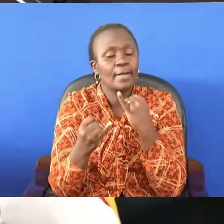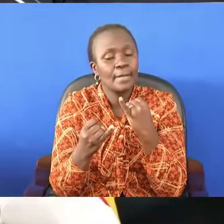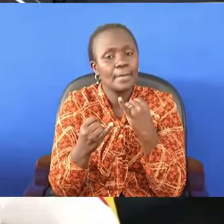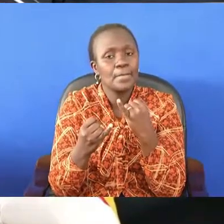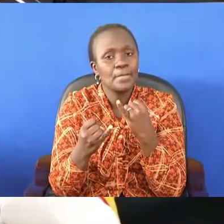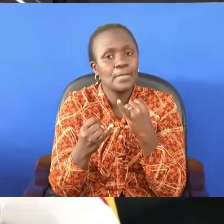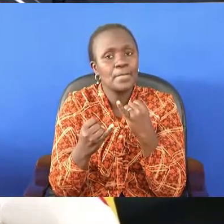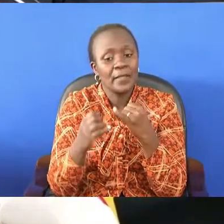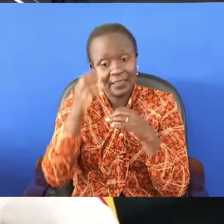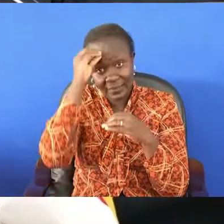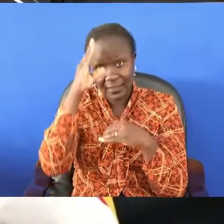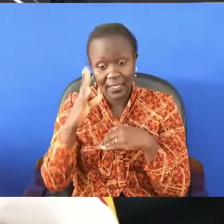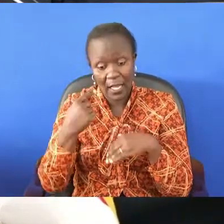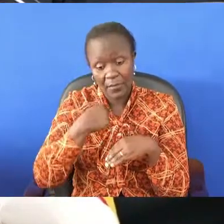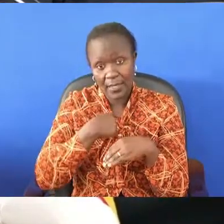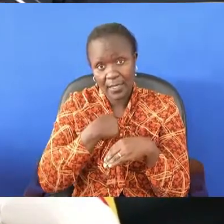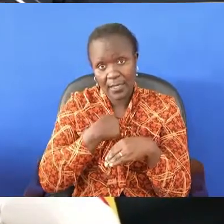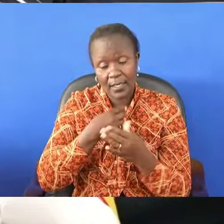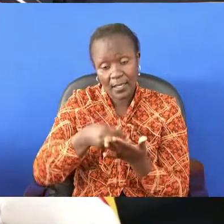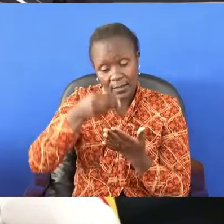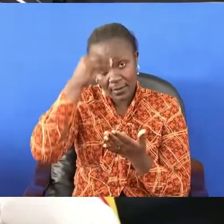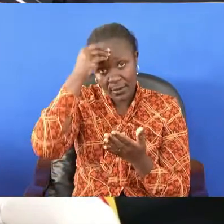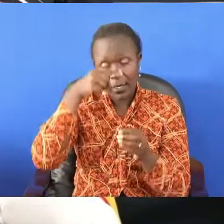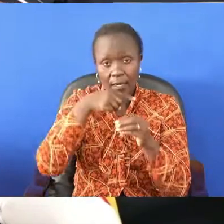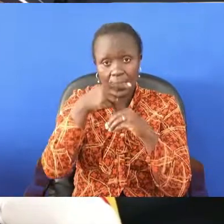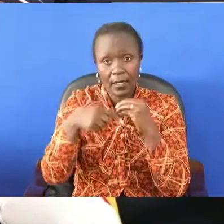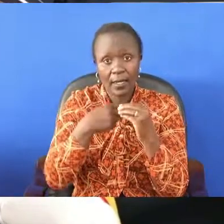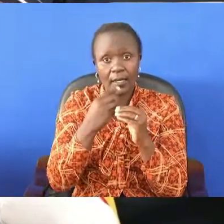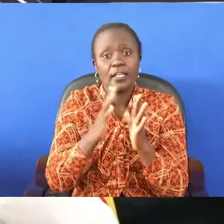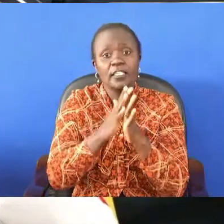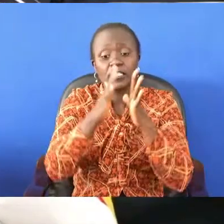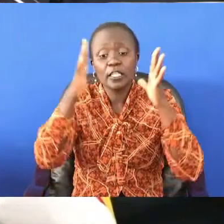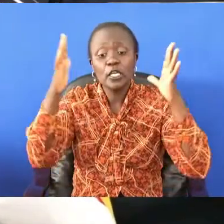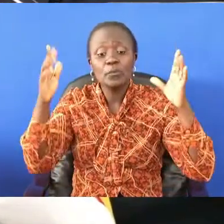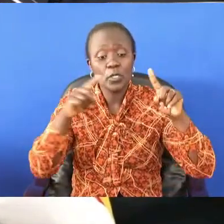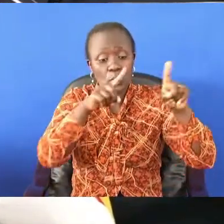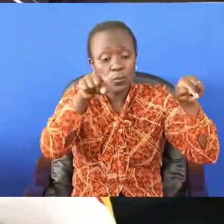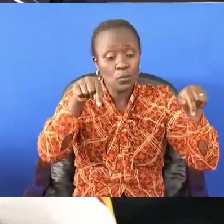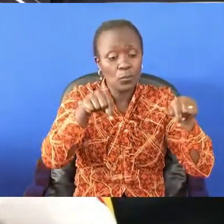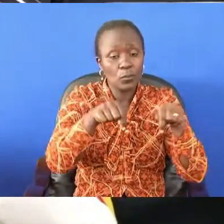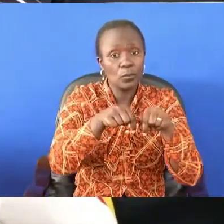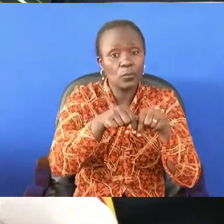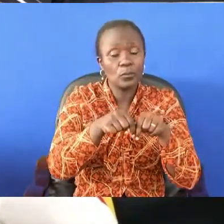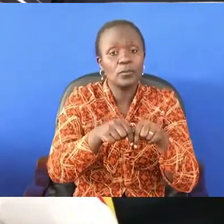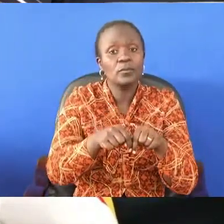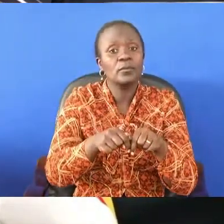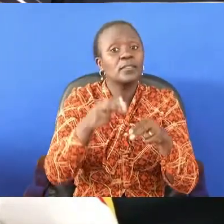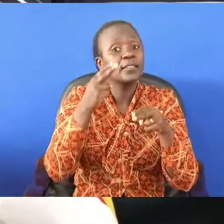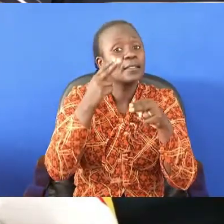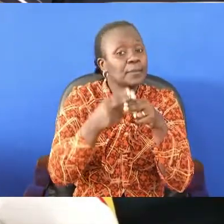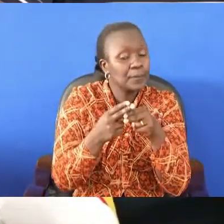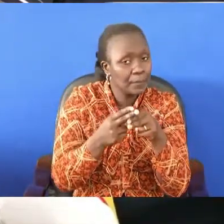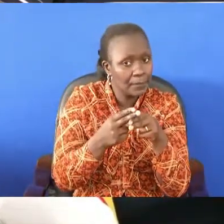one? Teacher? Yes? I learned about the big whale. The big whale is known as?